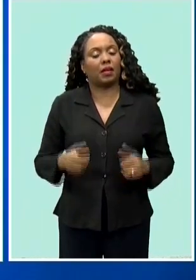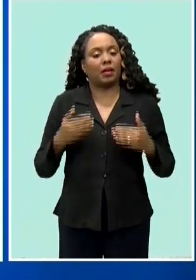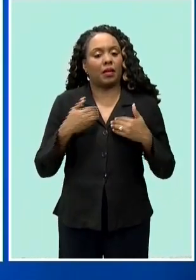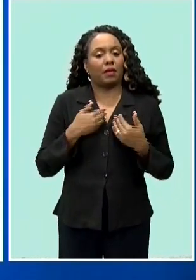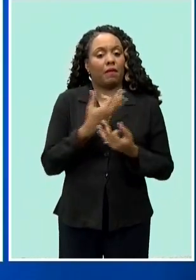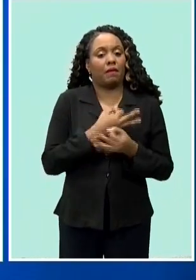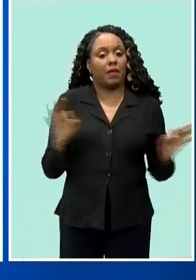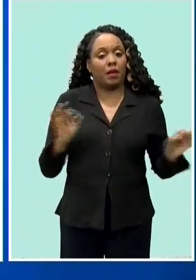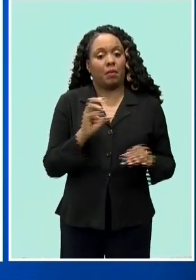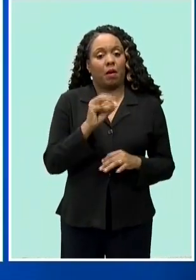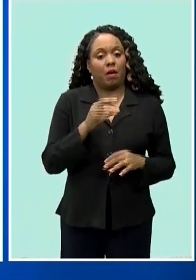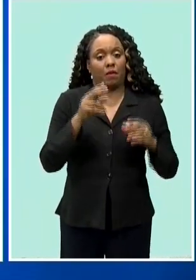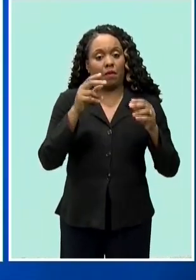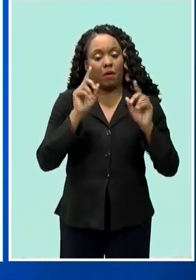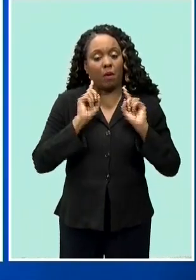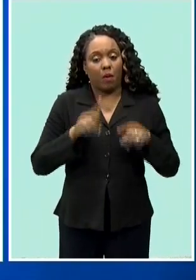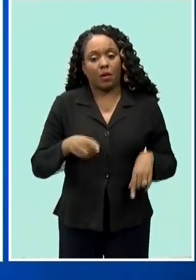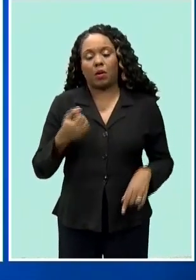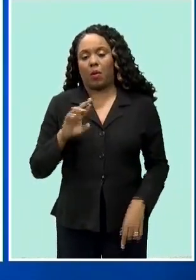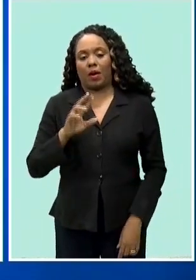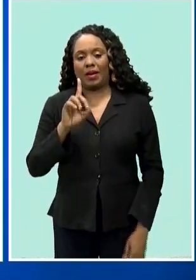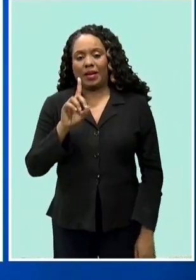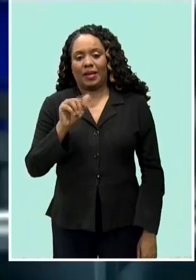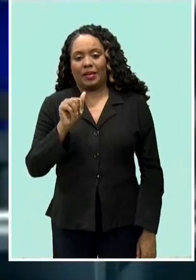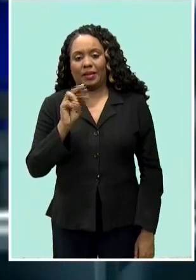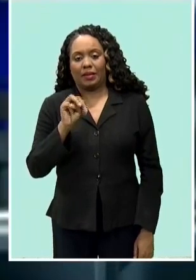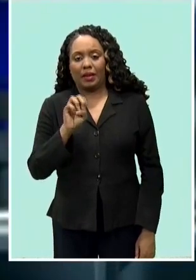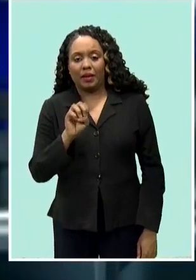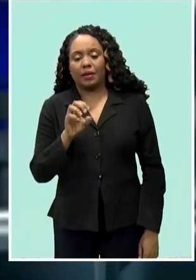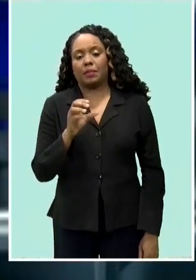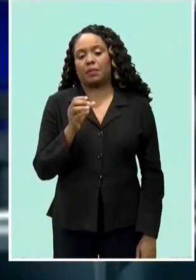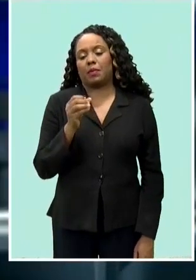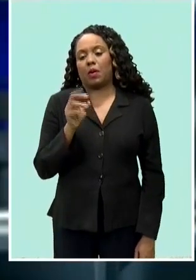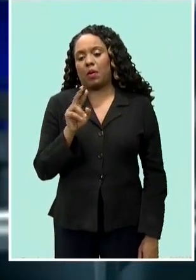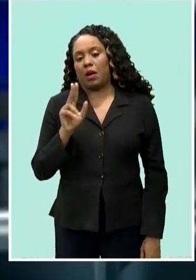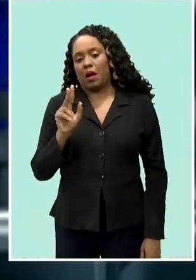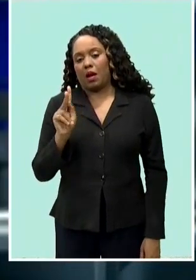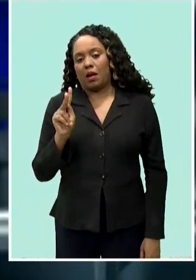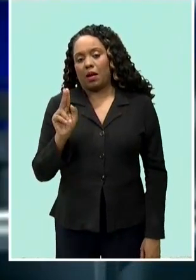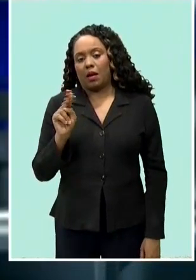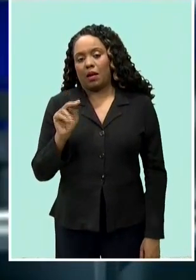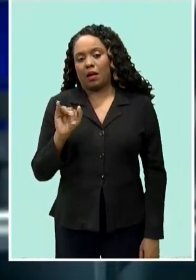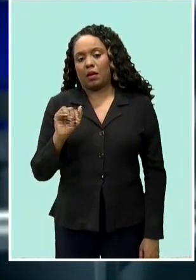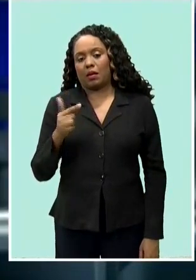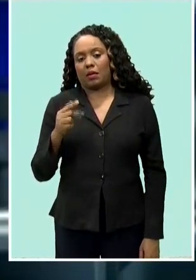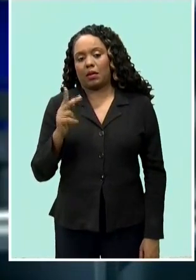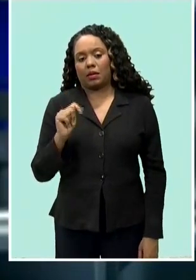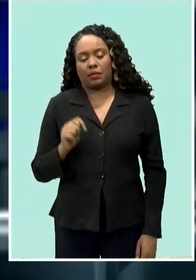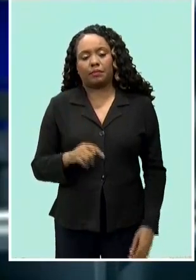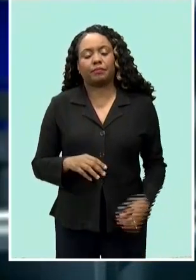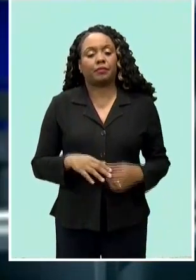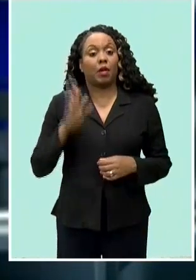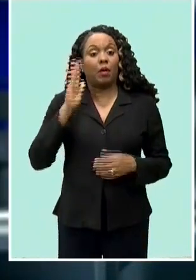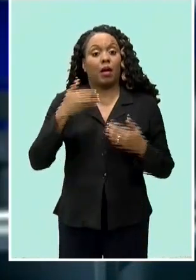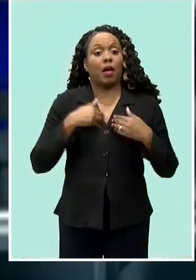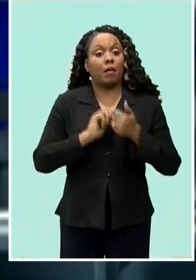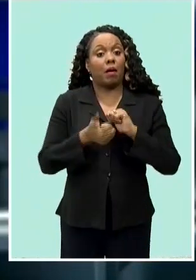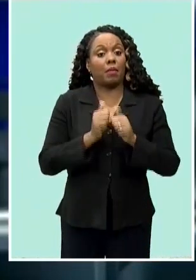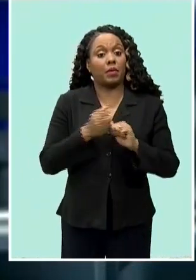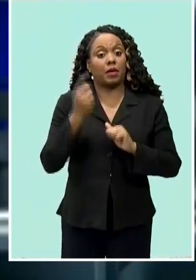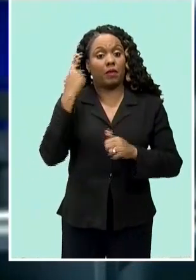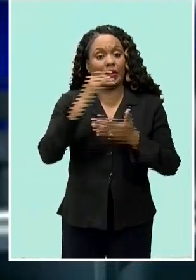Barbados or the traditional Knight or Dame of St. Andrew. Well, competition will be launched for the design of the insignia for the